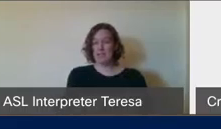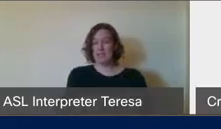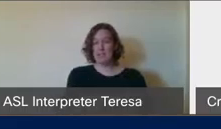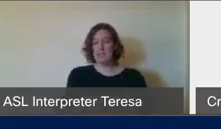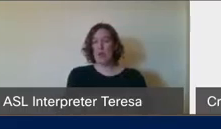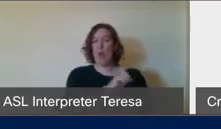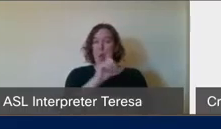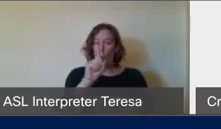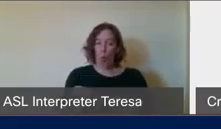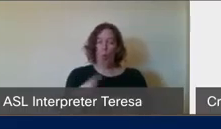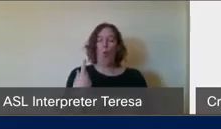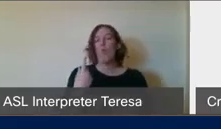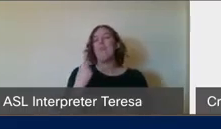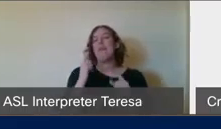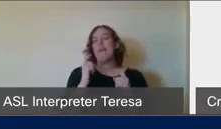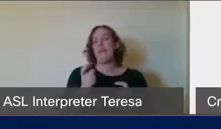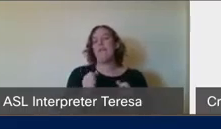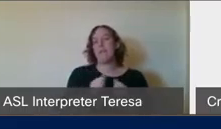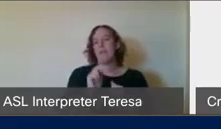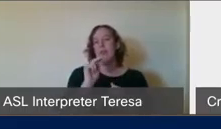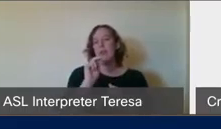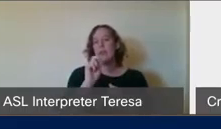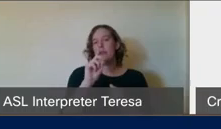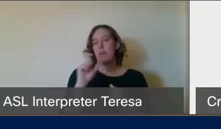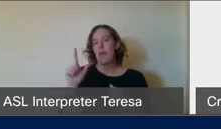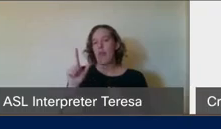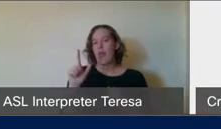other way except by needle injection.